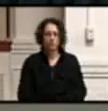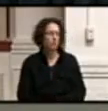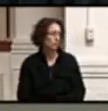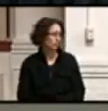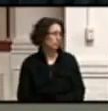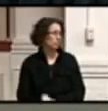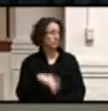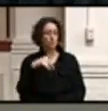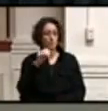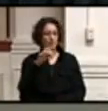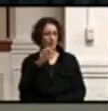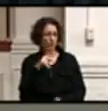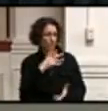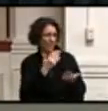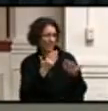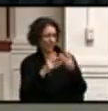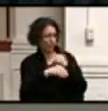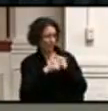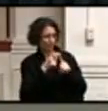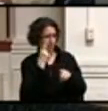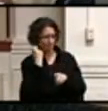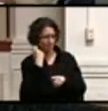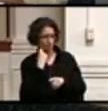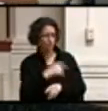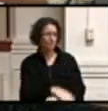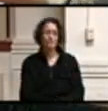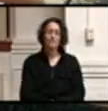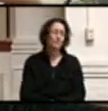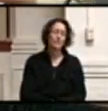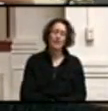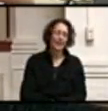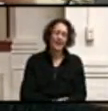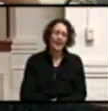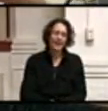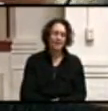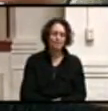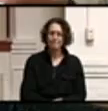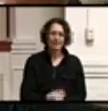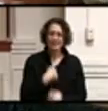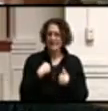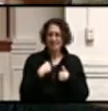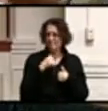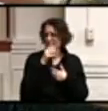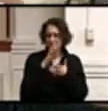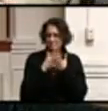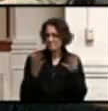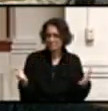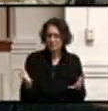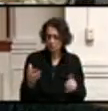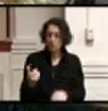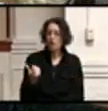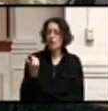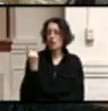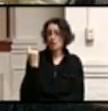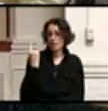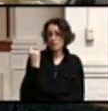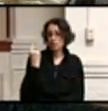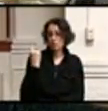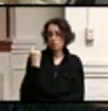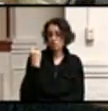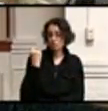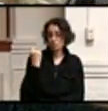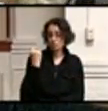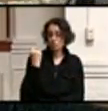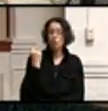more information? Honestly, David, I don't have a whole heck of a lot of additional information. I recognize that last year would have been the first